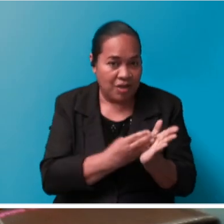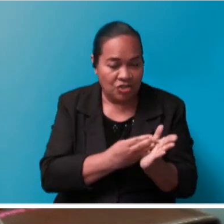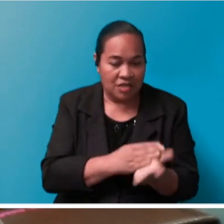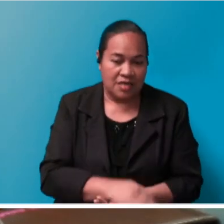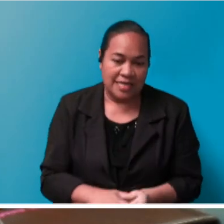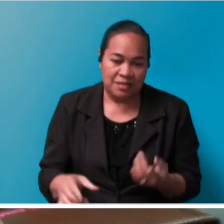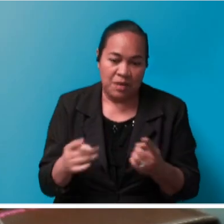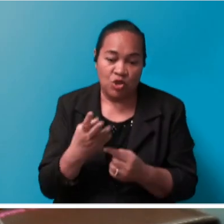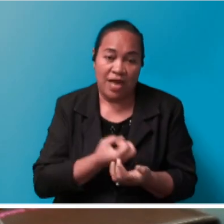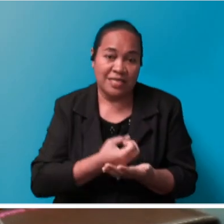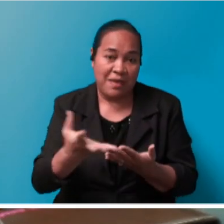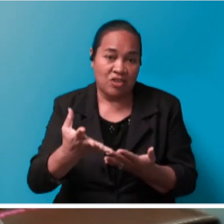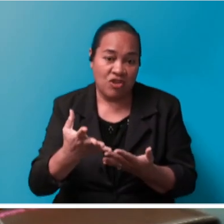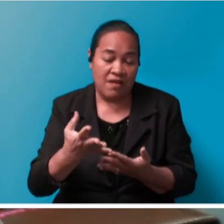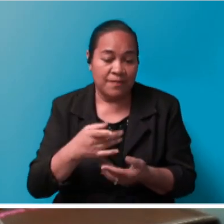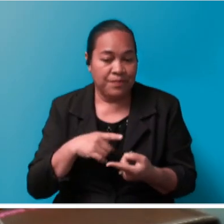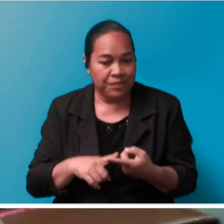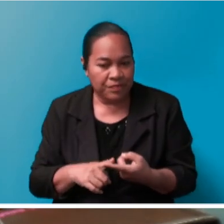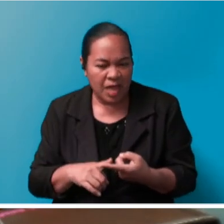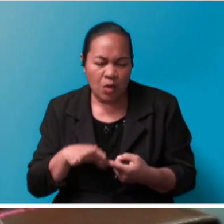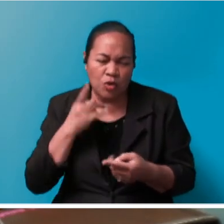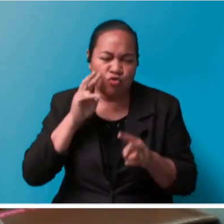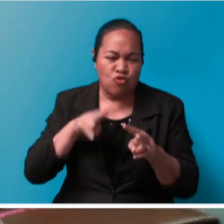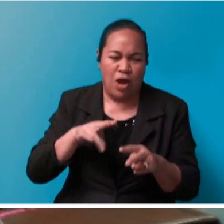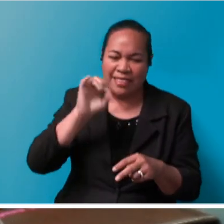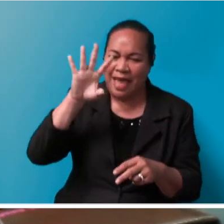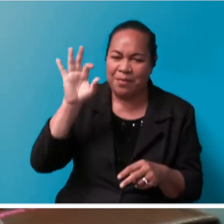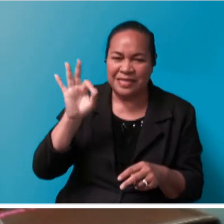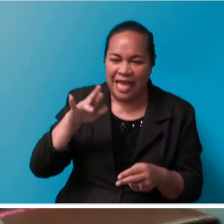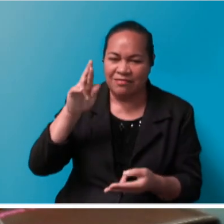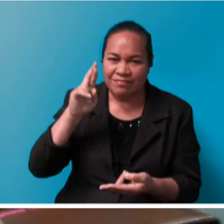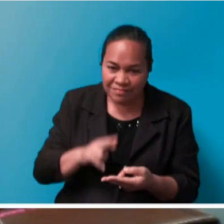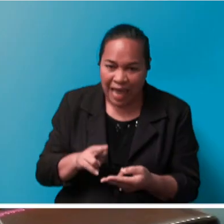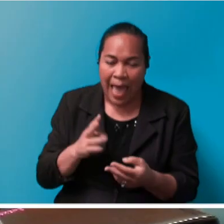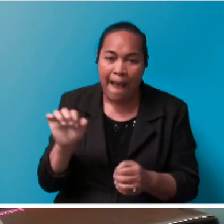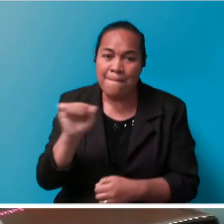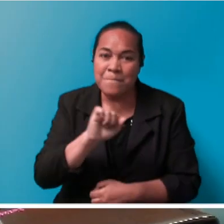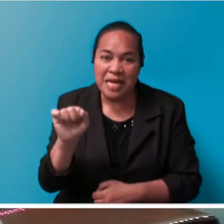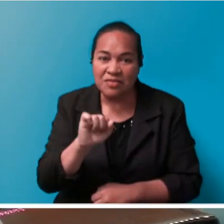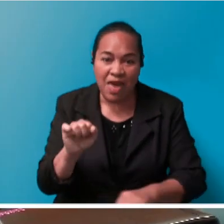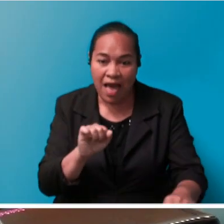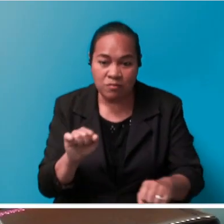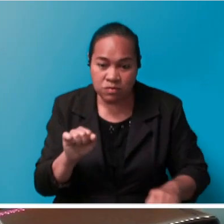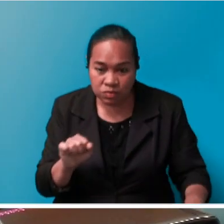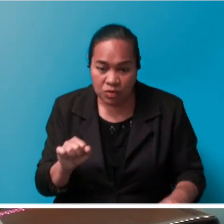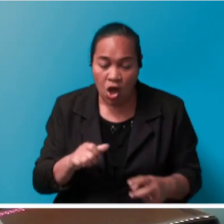expenditure measures, whether you look at 10% reduction in bus fares, whether you look at the continued